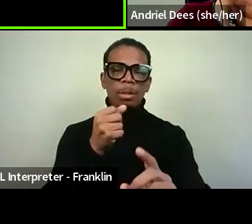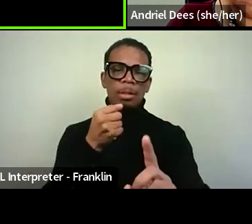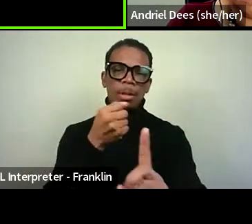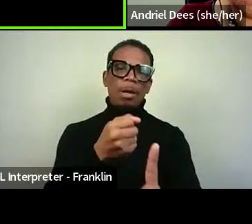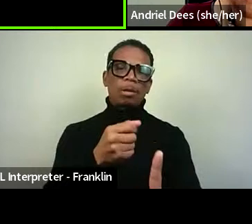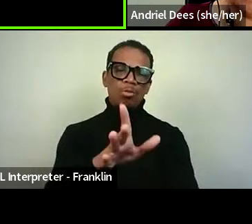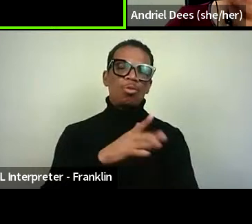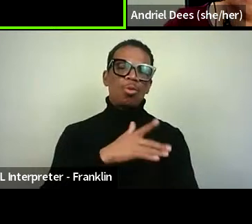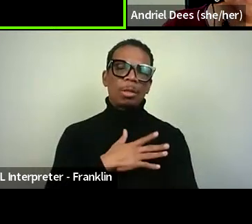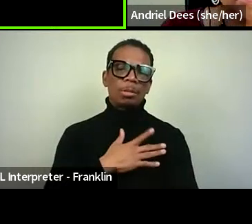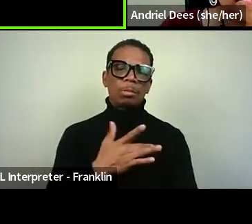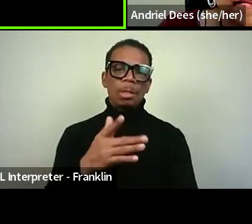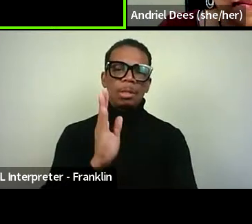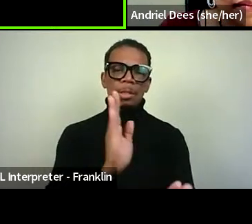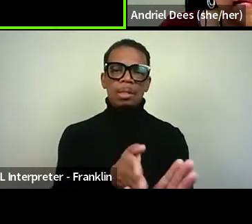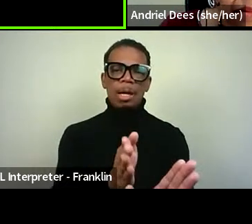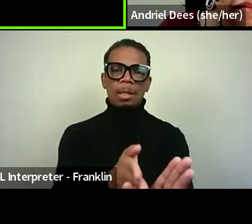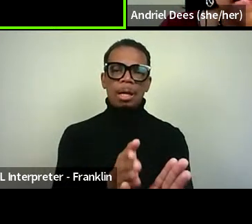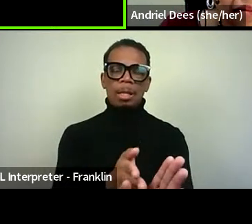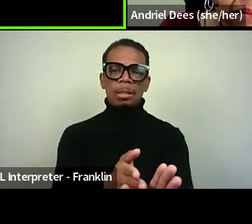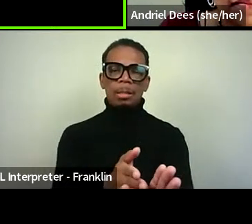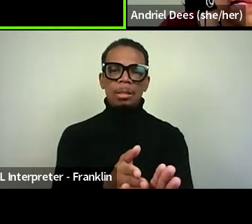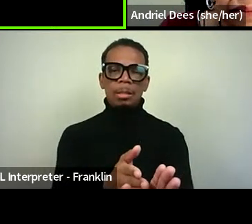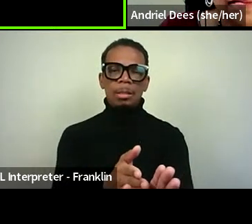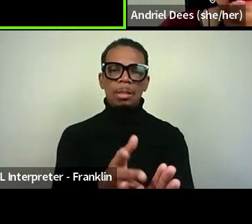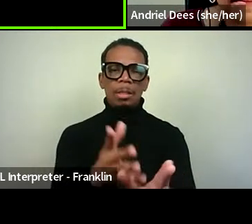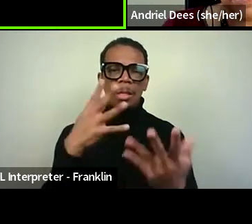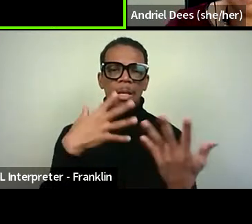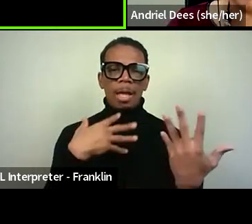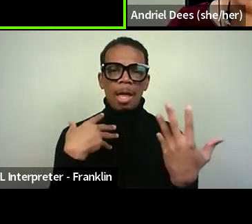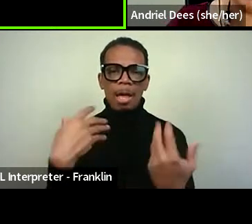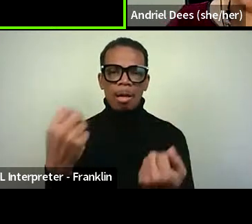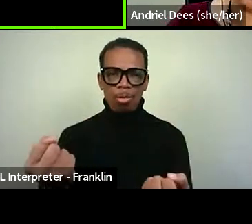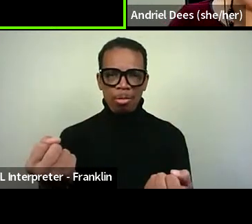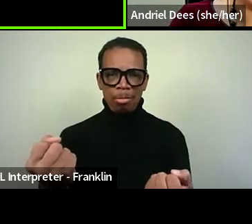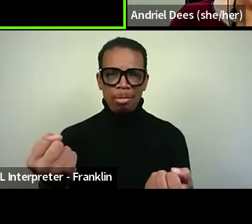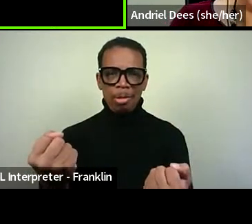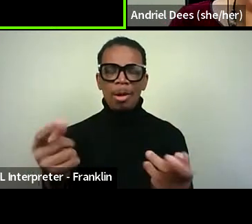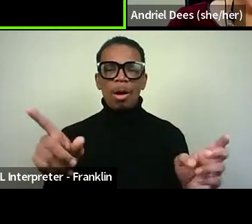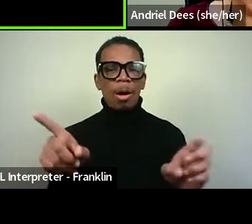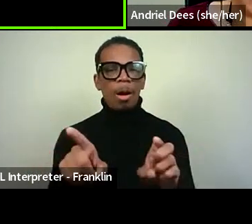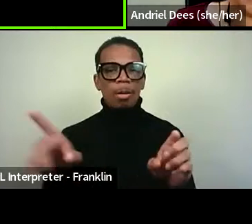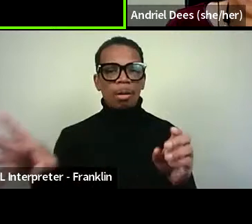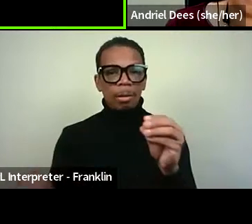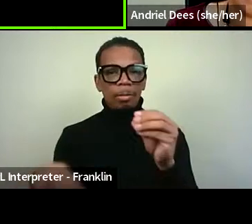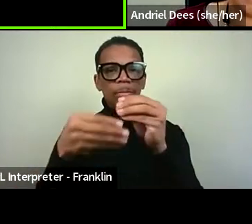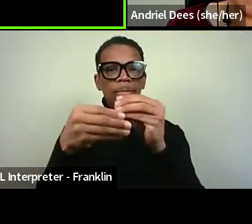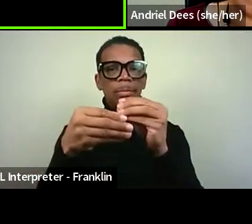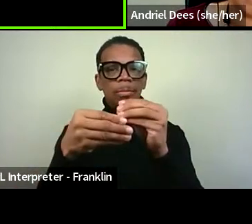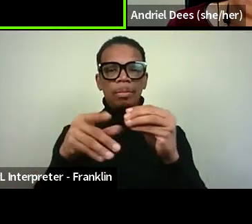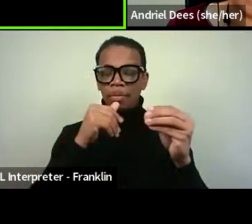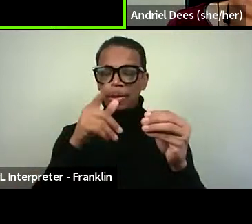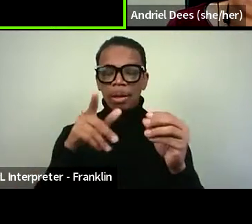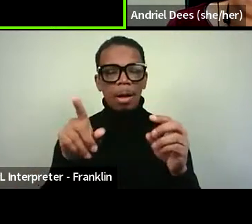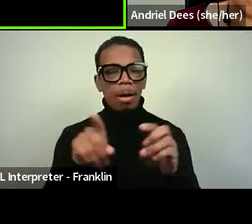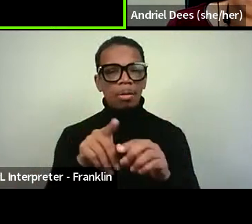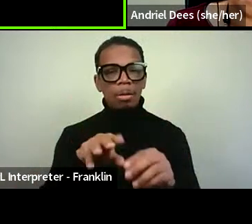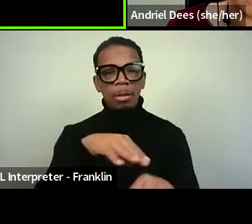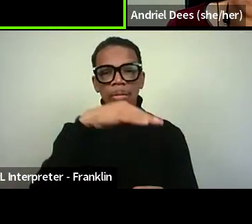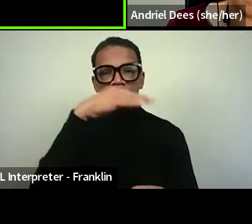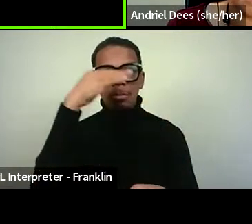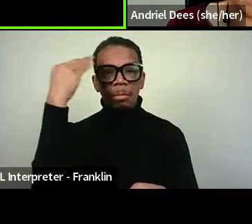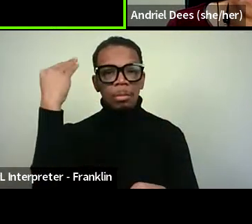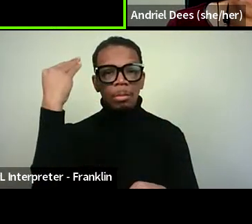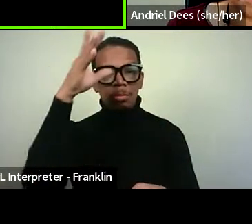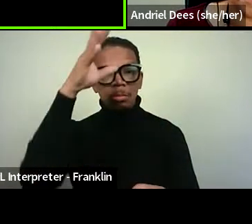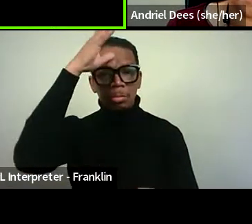your psychological well-being. Additionally, I must note that